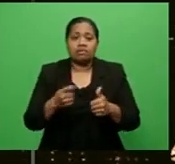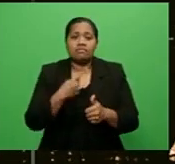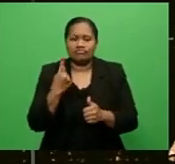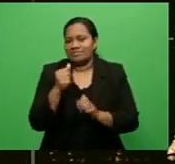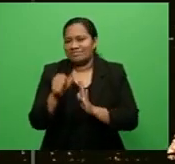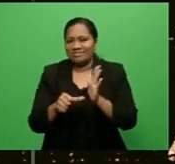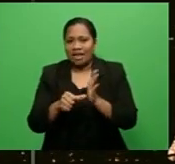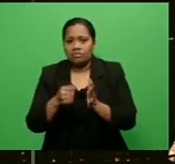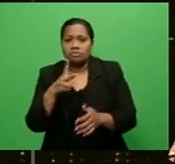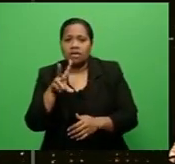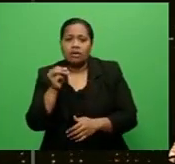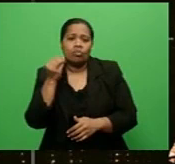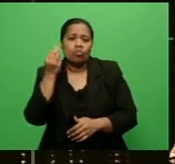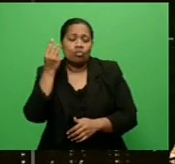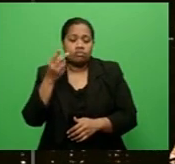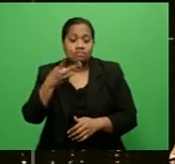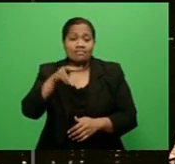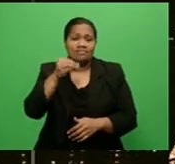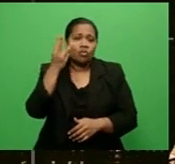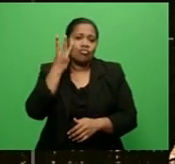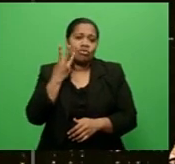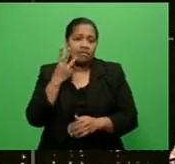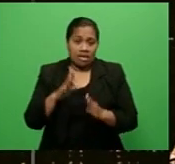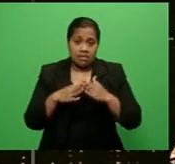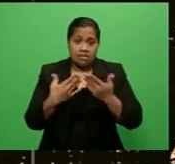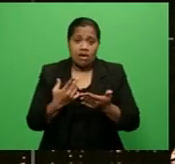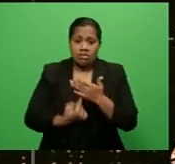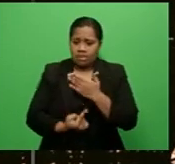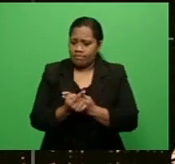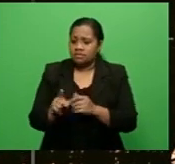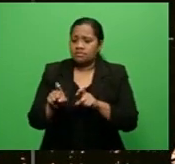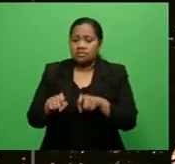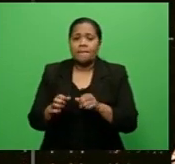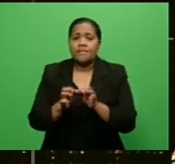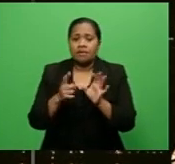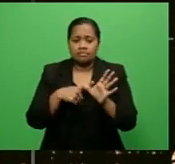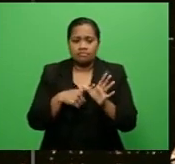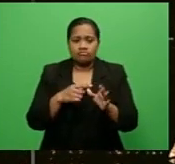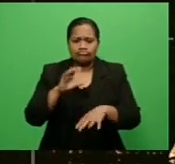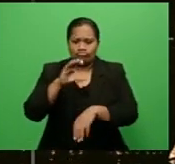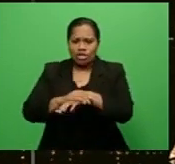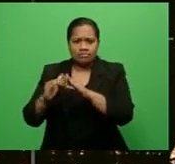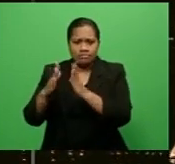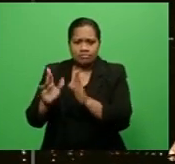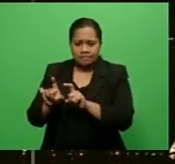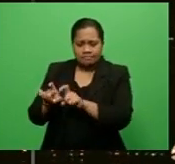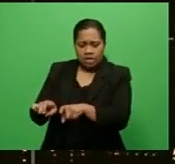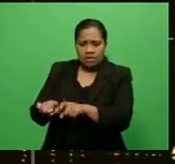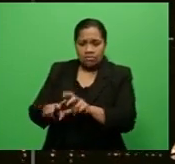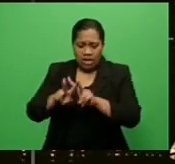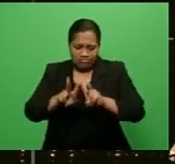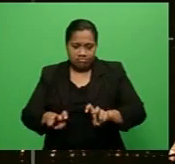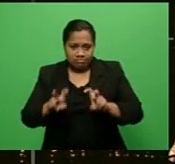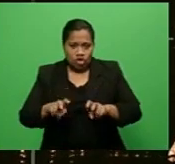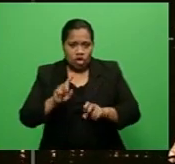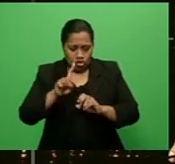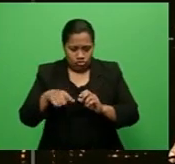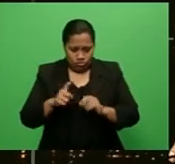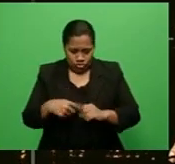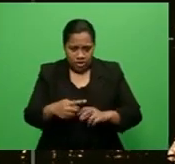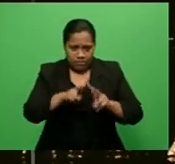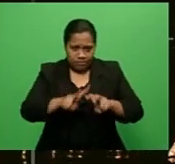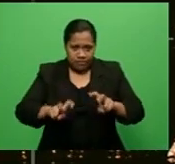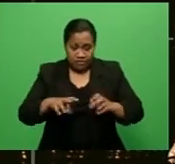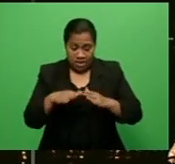in Ba. The driver is in custody at the Ba police station as the investigation continues. The road death toll currently stands at